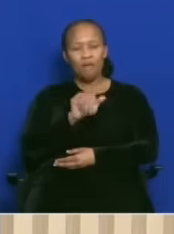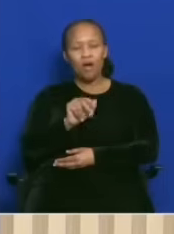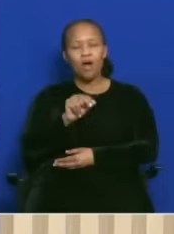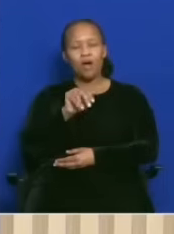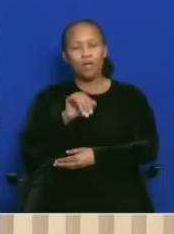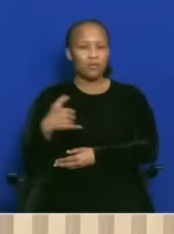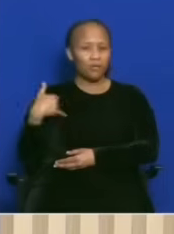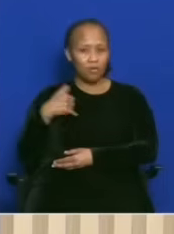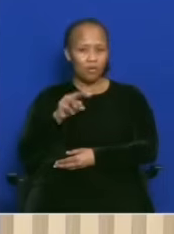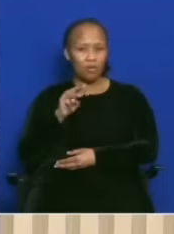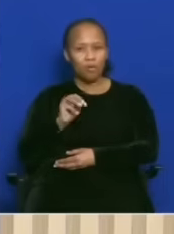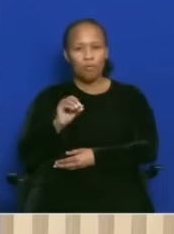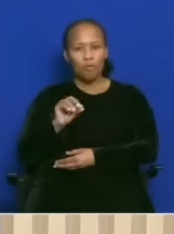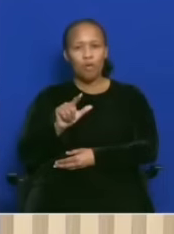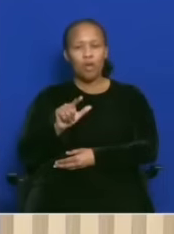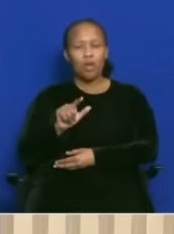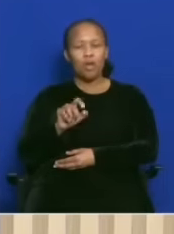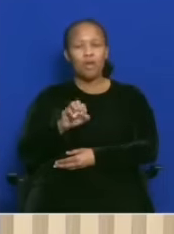as we go on.